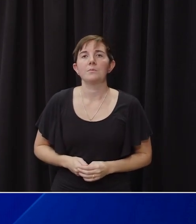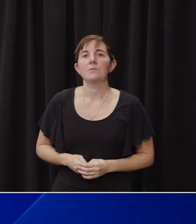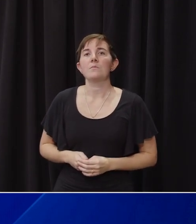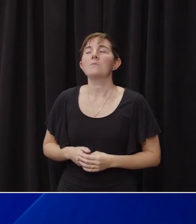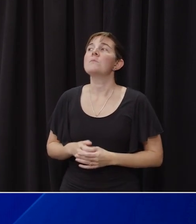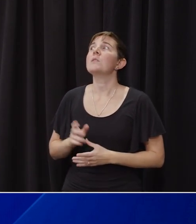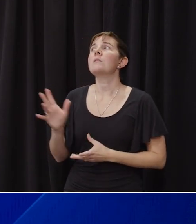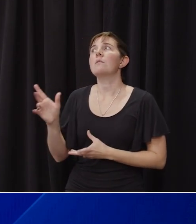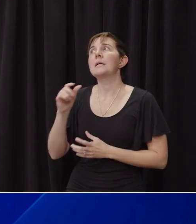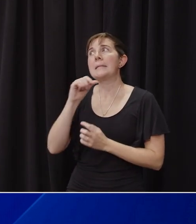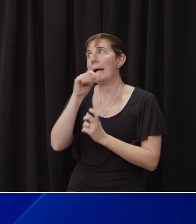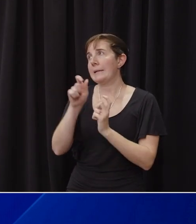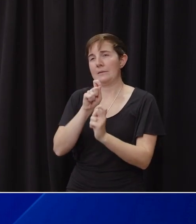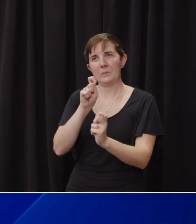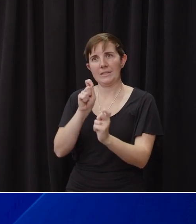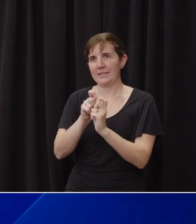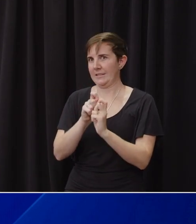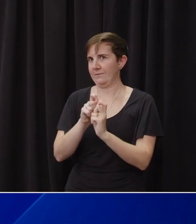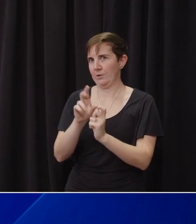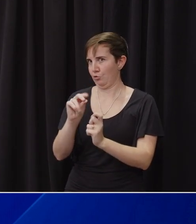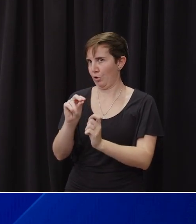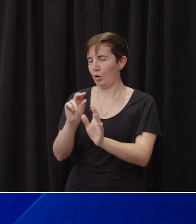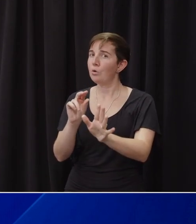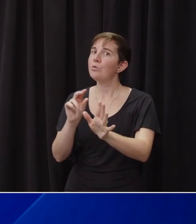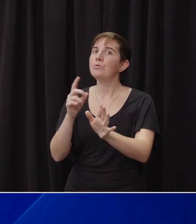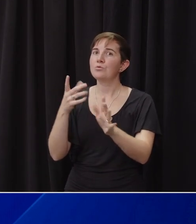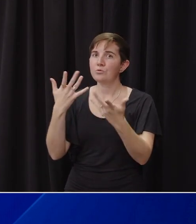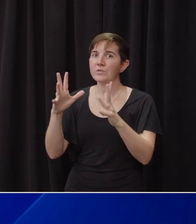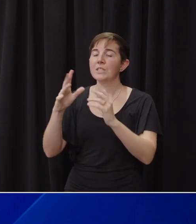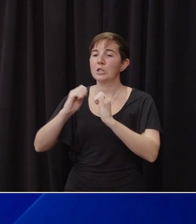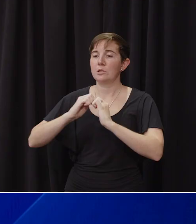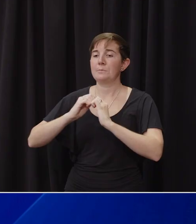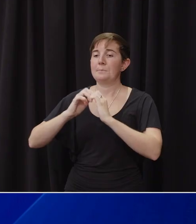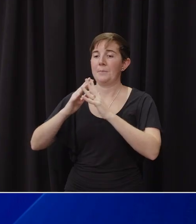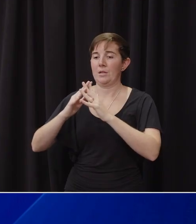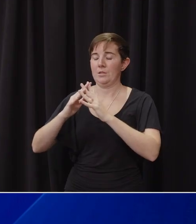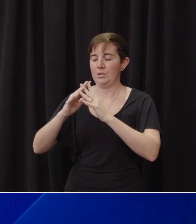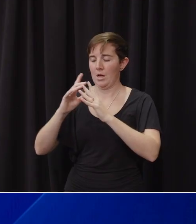Not specifically, although we did just build